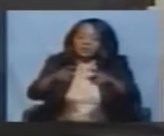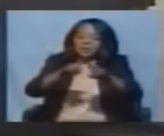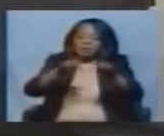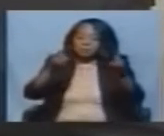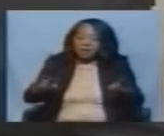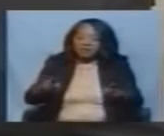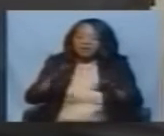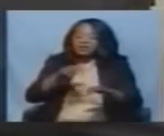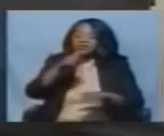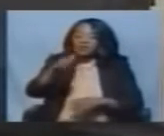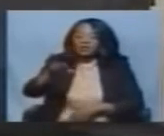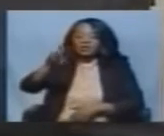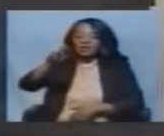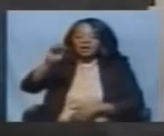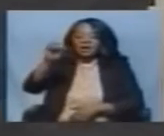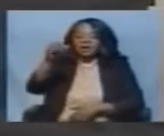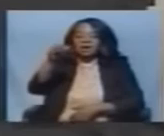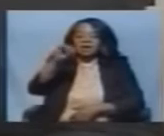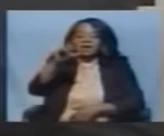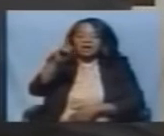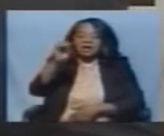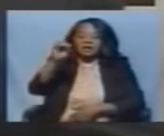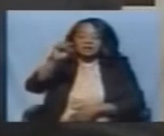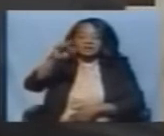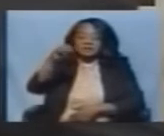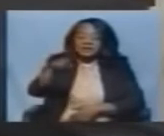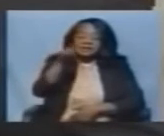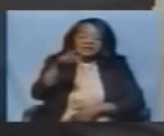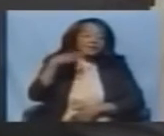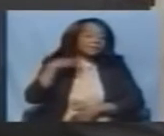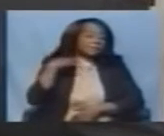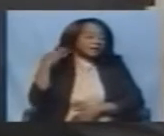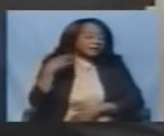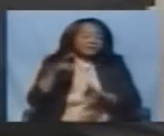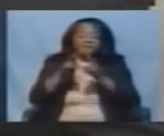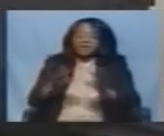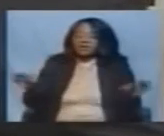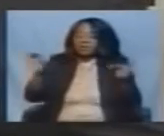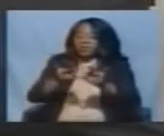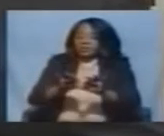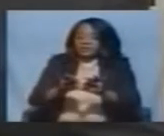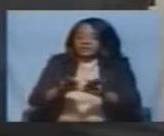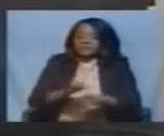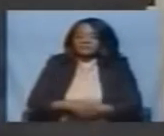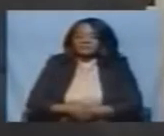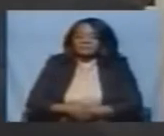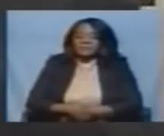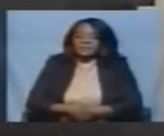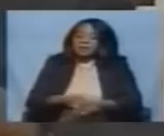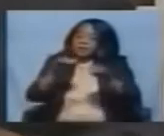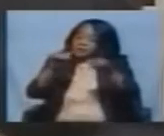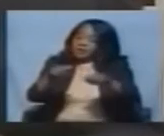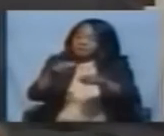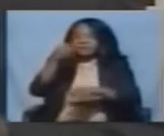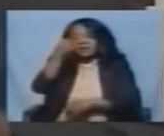in the buyer. And that appreciation is very important. I want to take you through what is called the procurement cycle, Grevazio, so you can begin